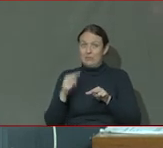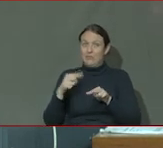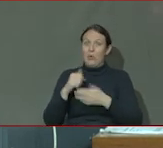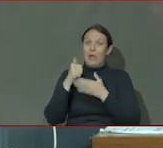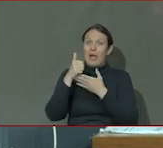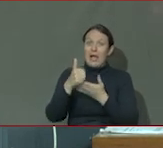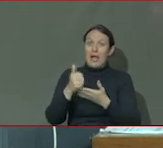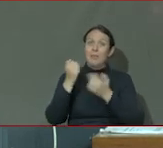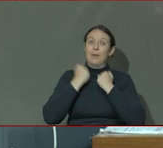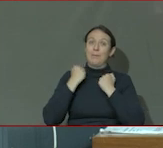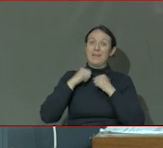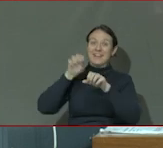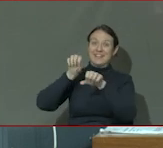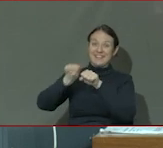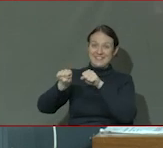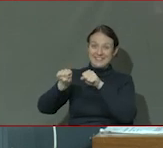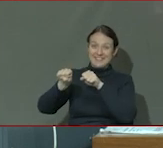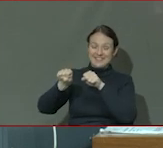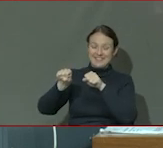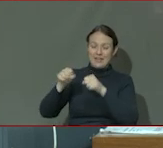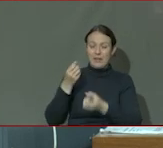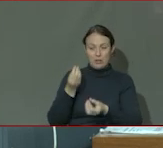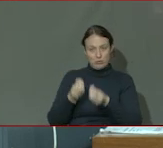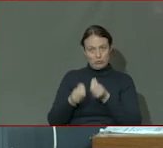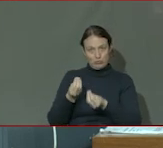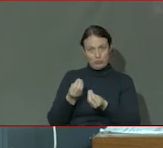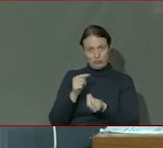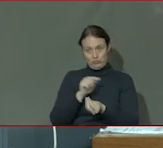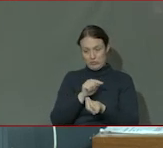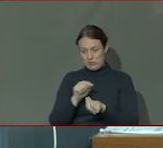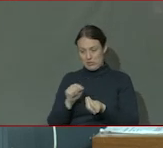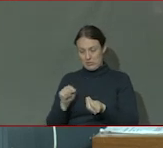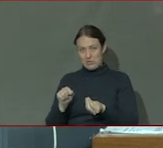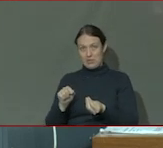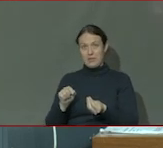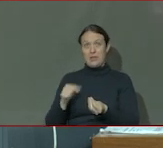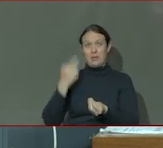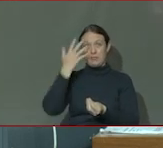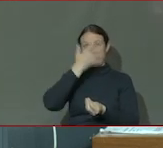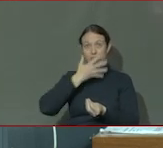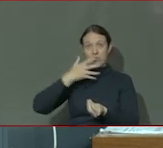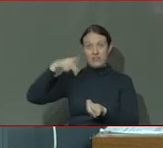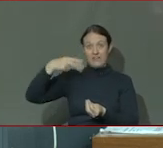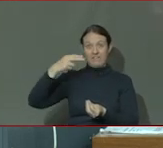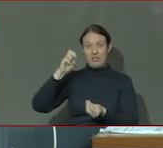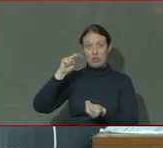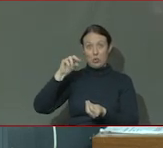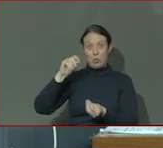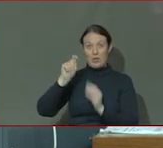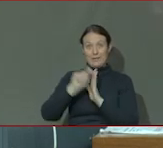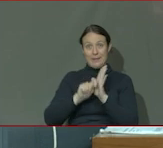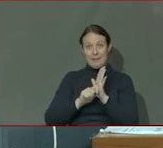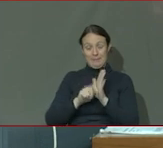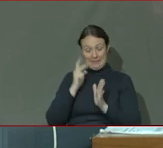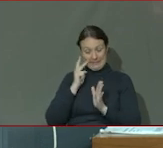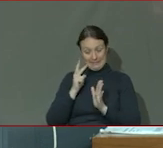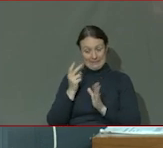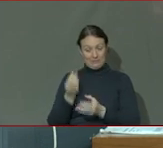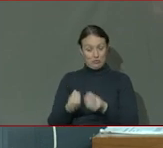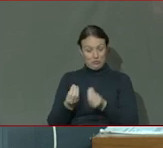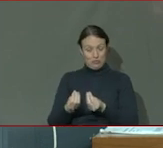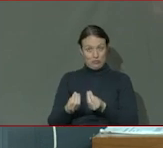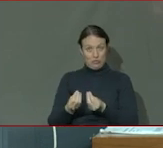are. Please write it down. Look at the phenotype of the children to know what